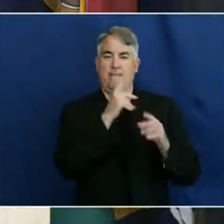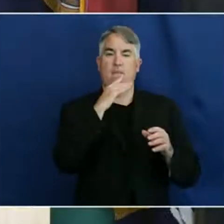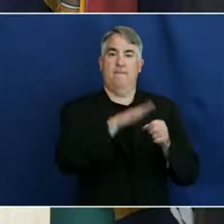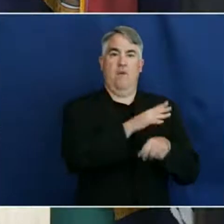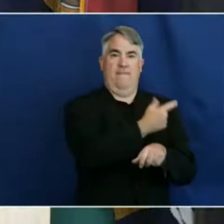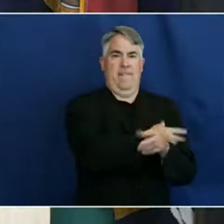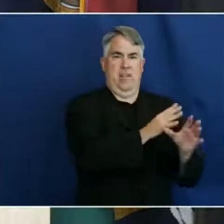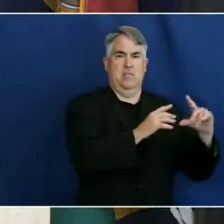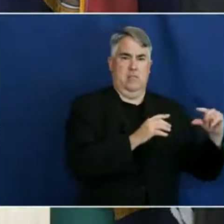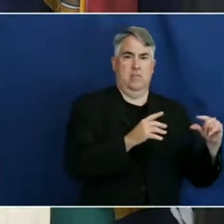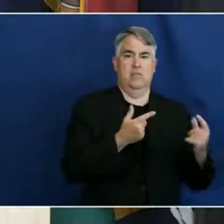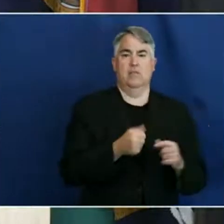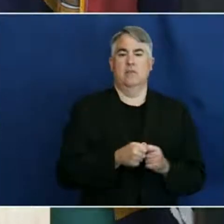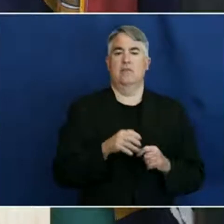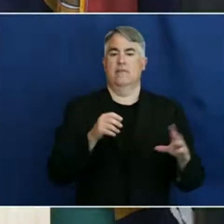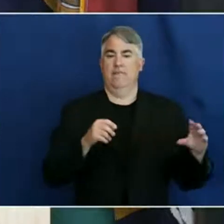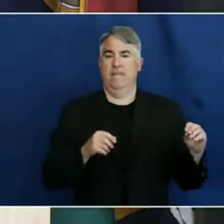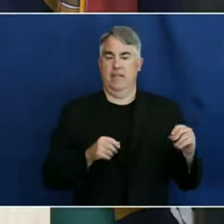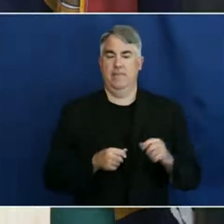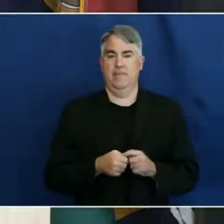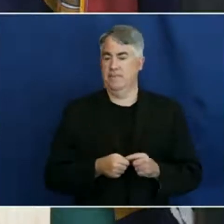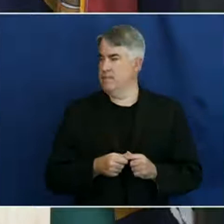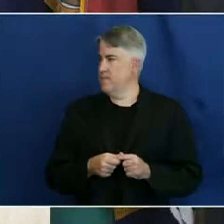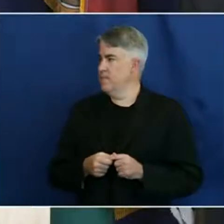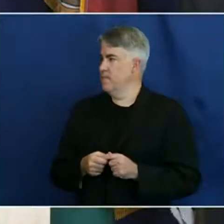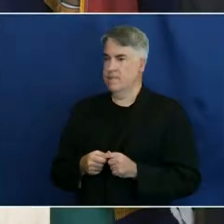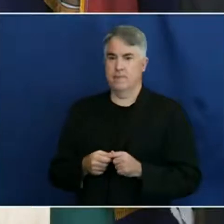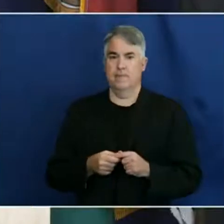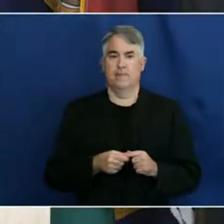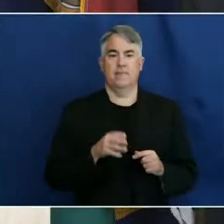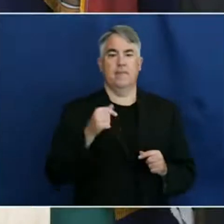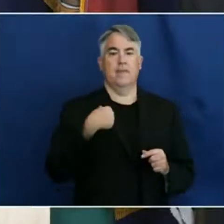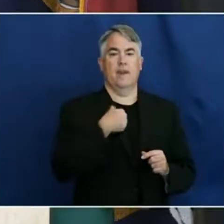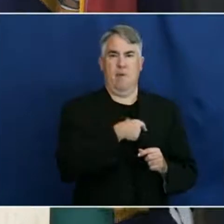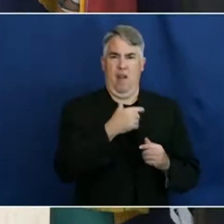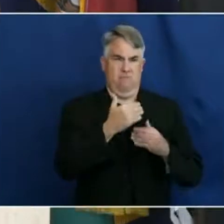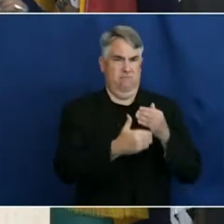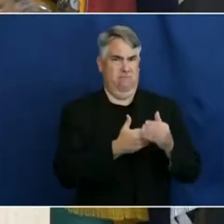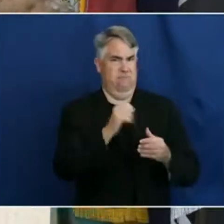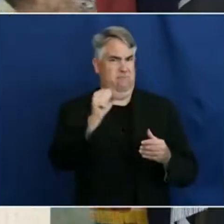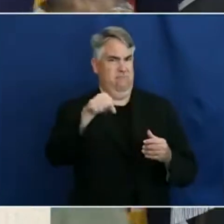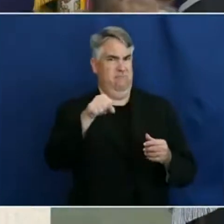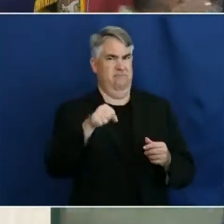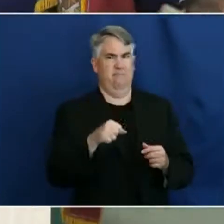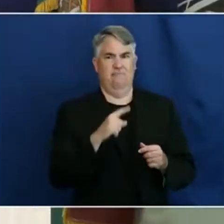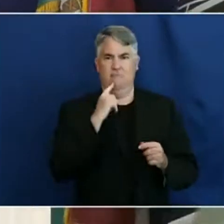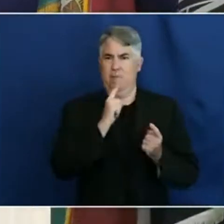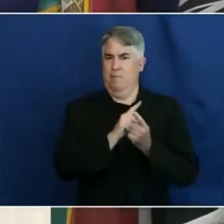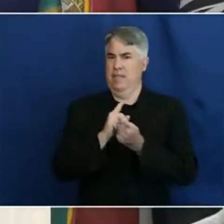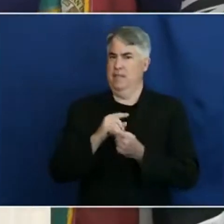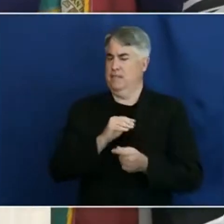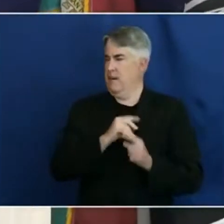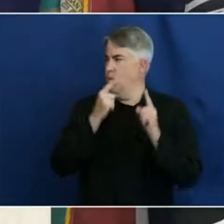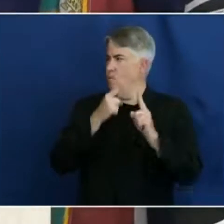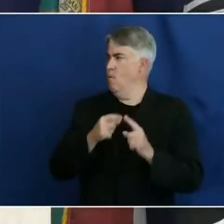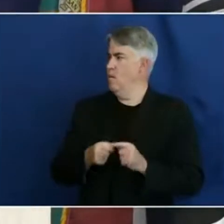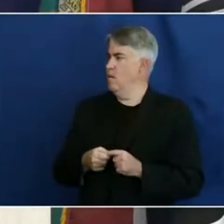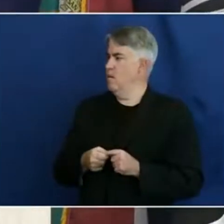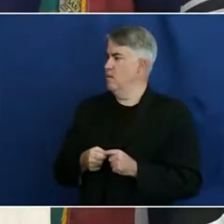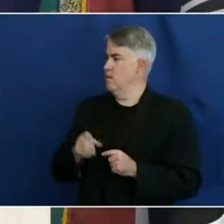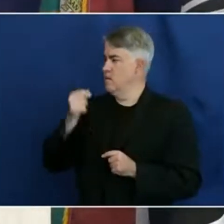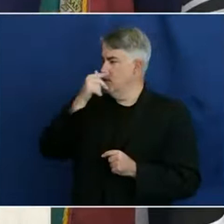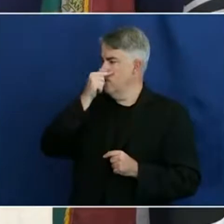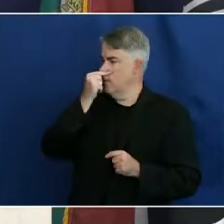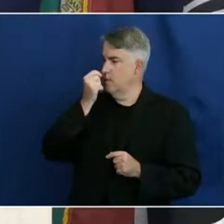be very well on track to make that target. Thank you. Thank you. And Matt, just to provide you